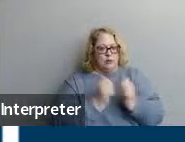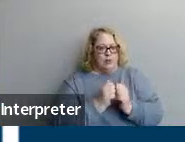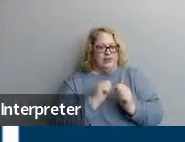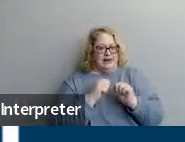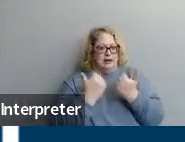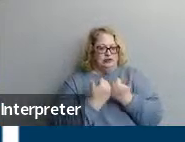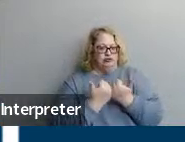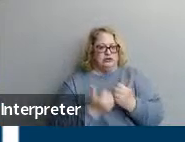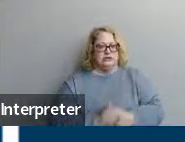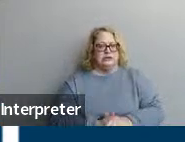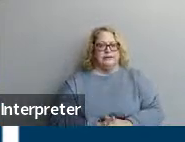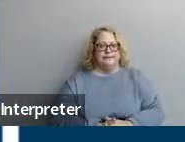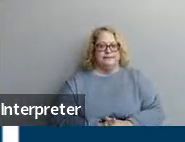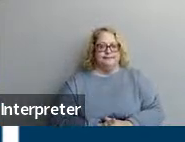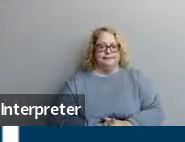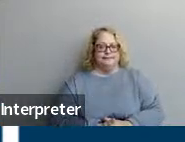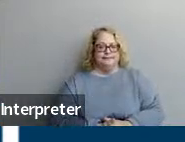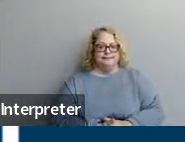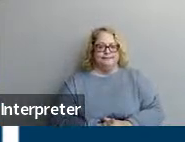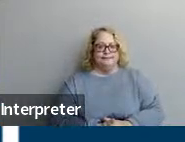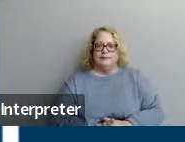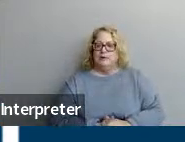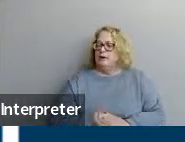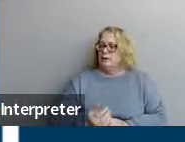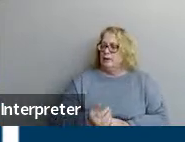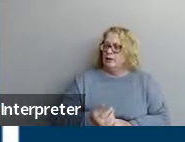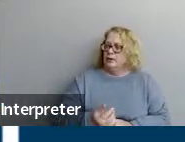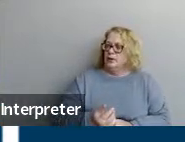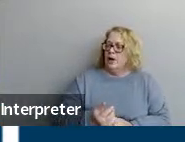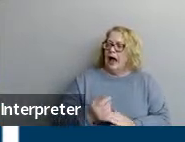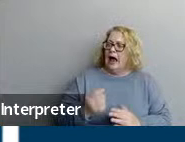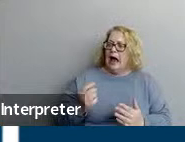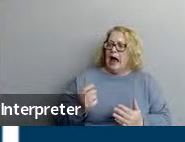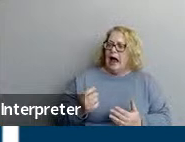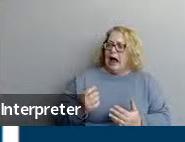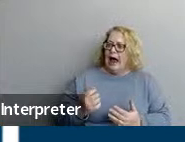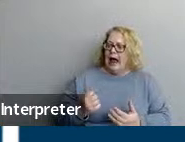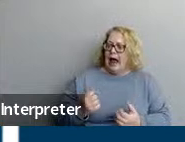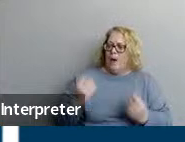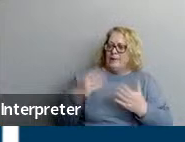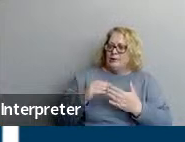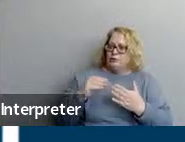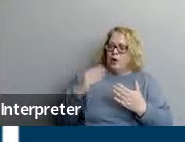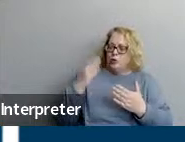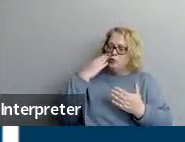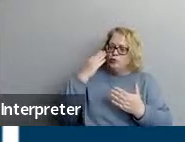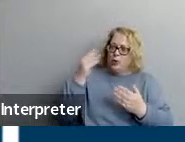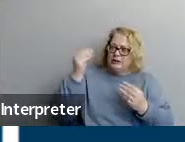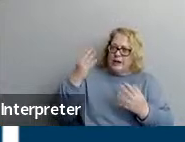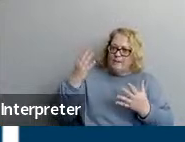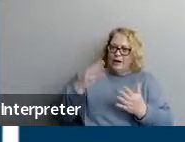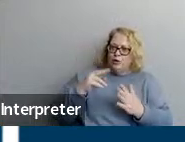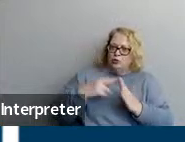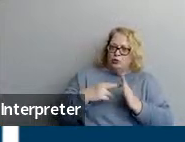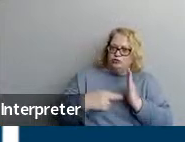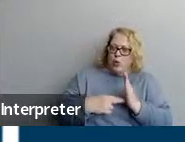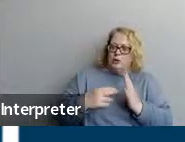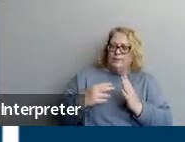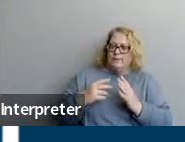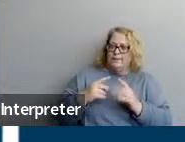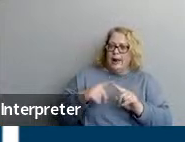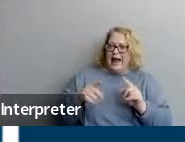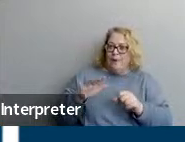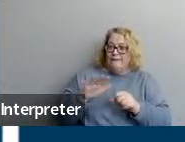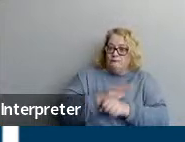agency as well. The capacity for BSP, you know, which you gave us the number of students enrolled, but how, I mean, how full